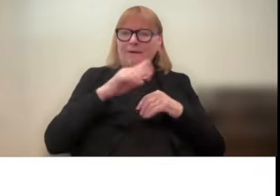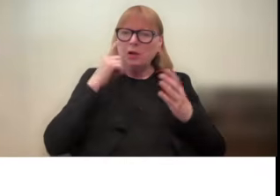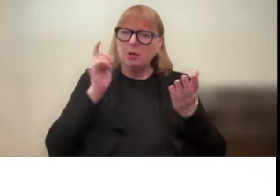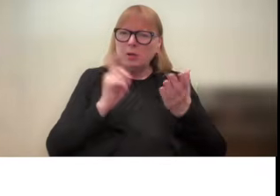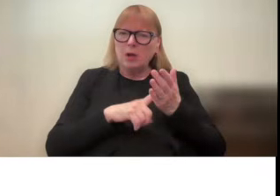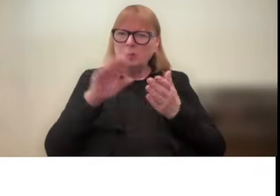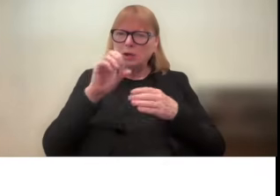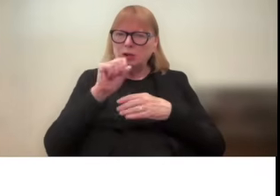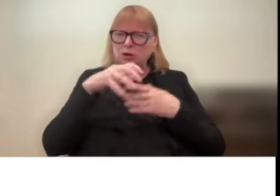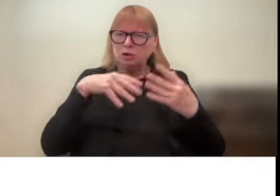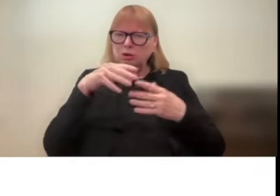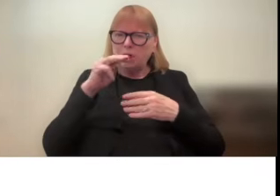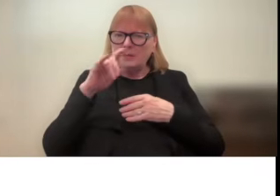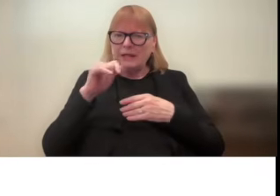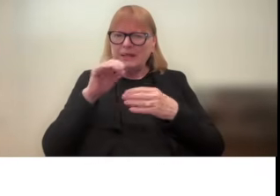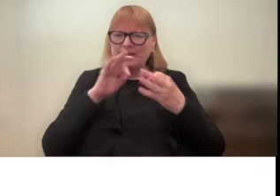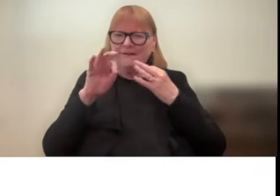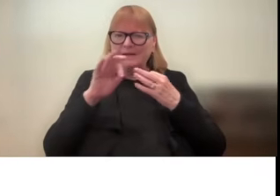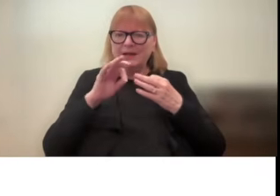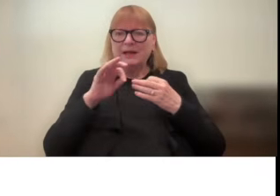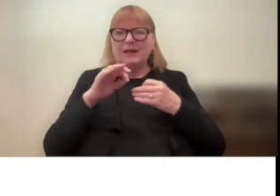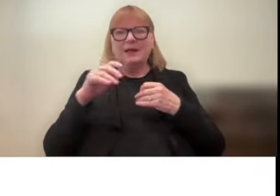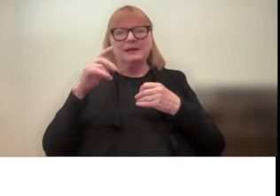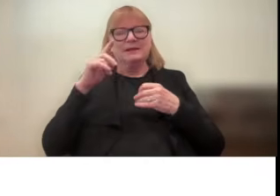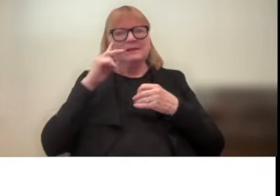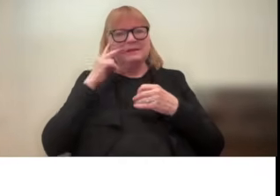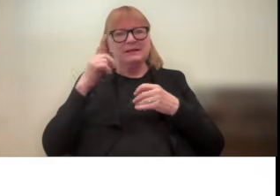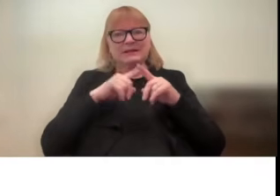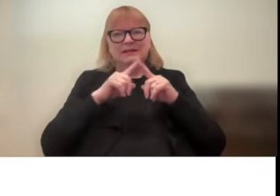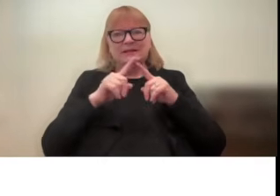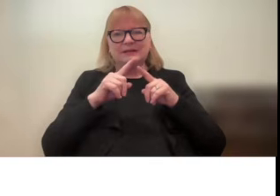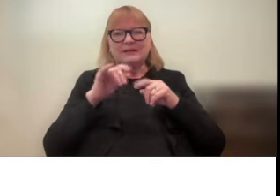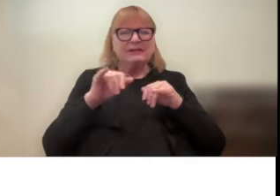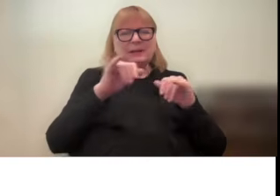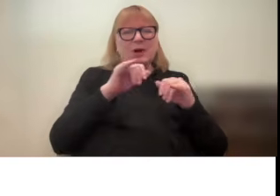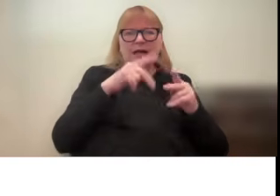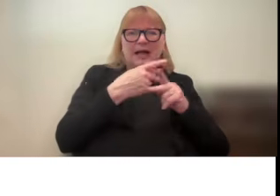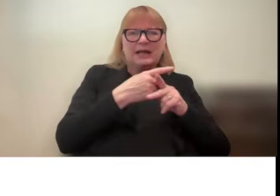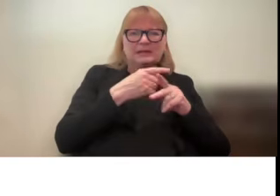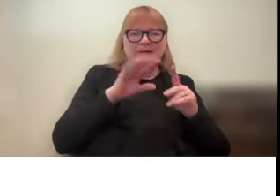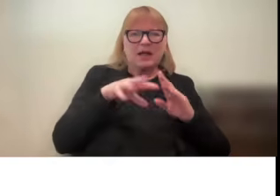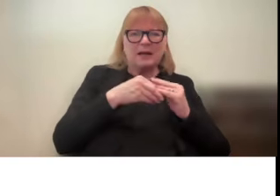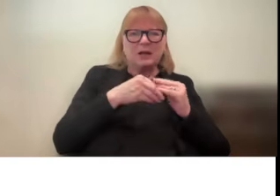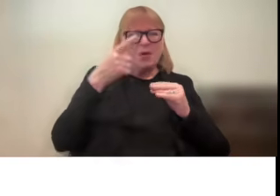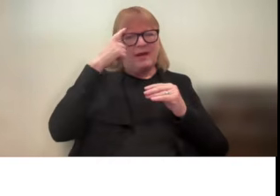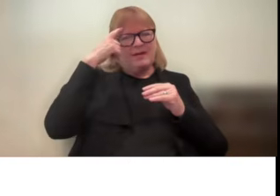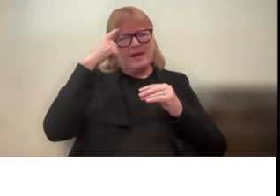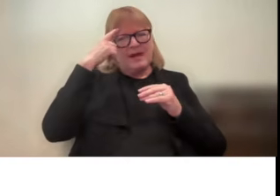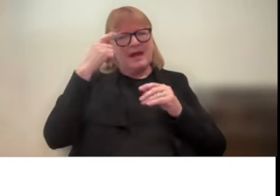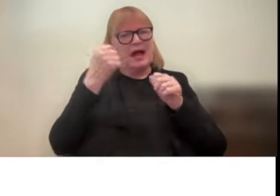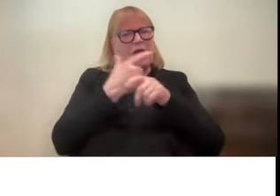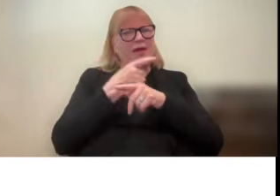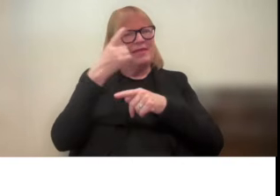noticed in your social media feed showing you very similar types of content? And based on that, what do you think the algorithm thinks